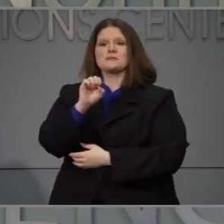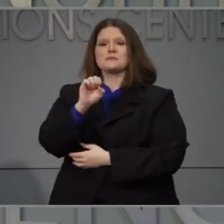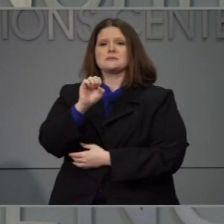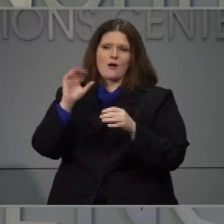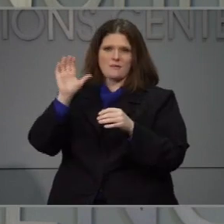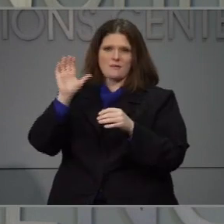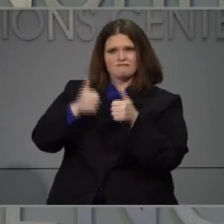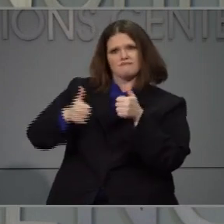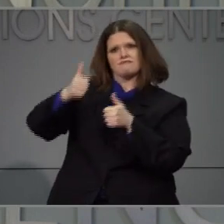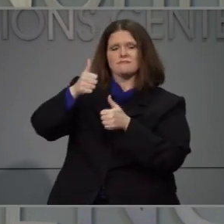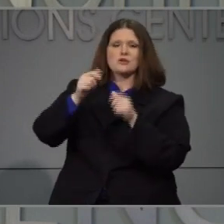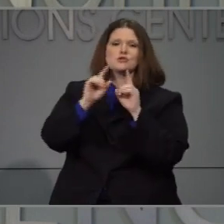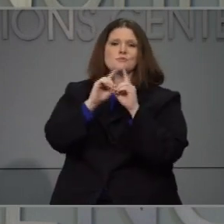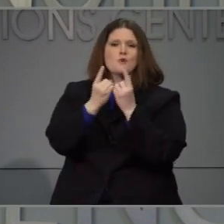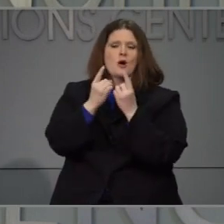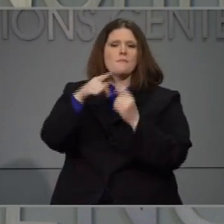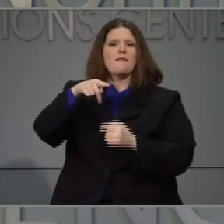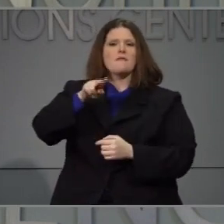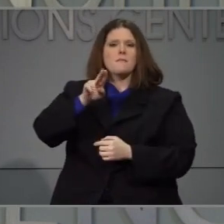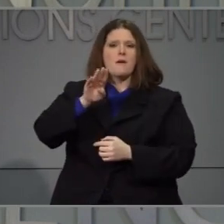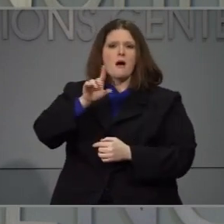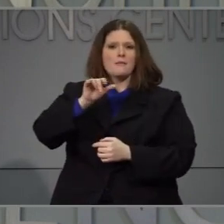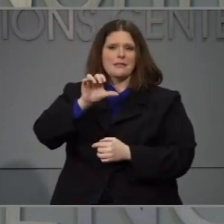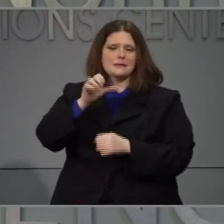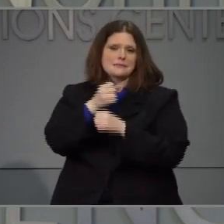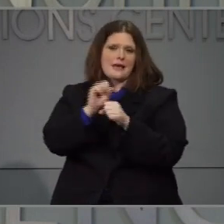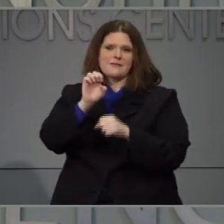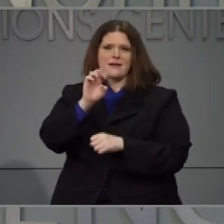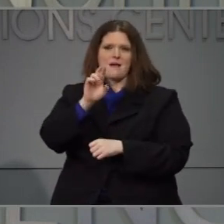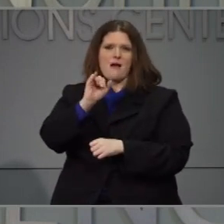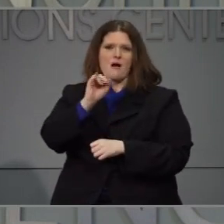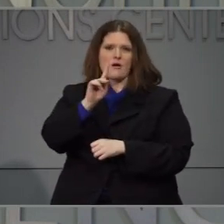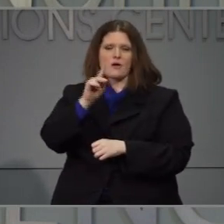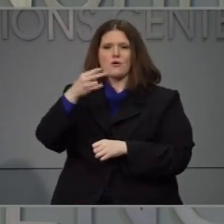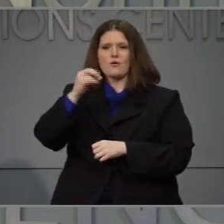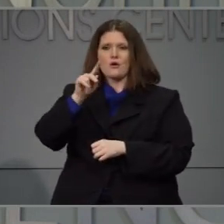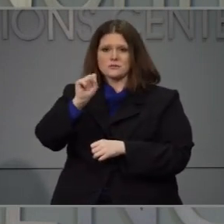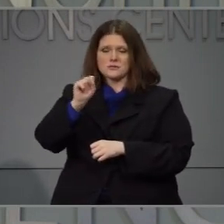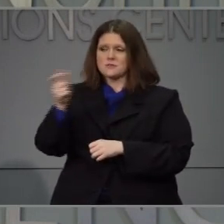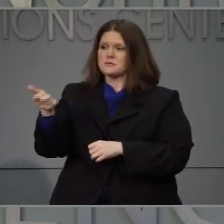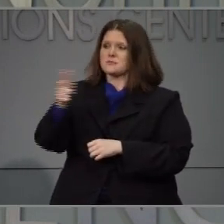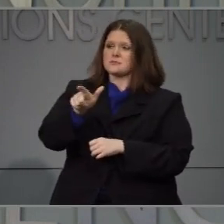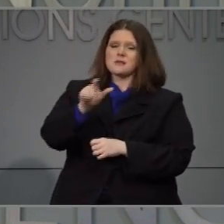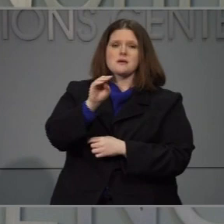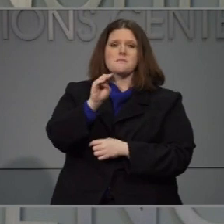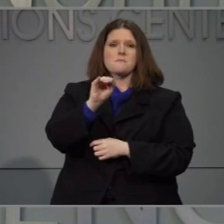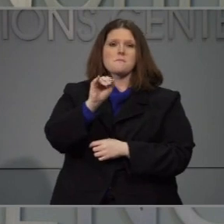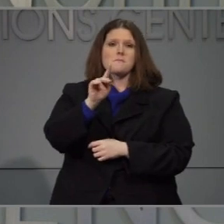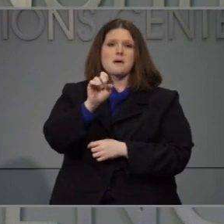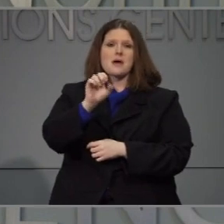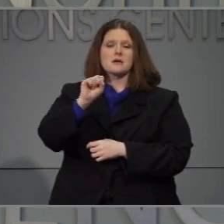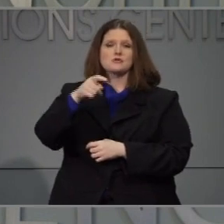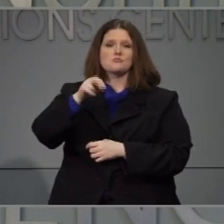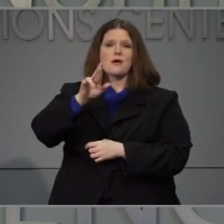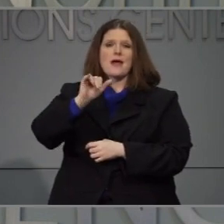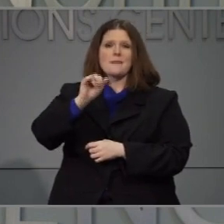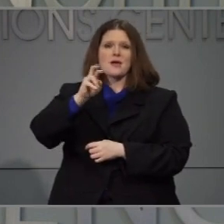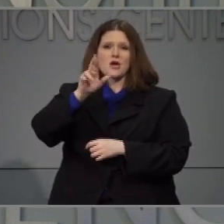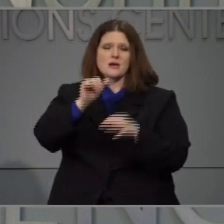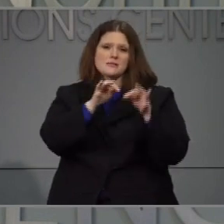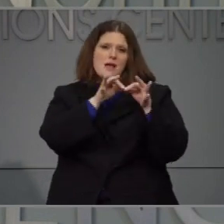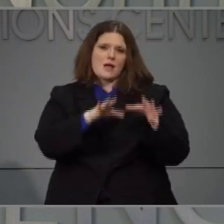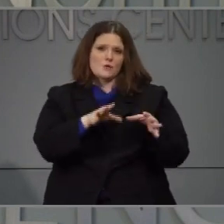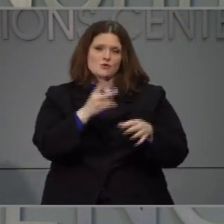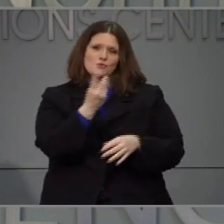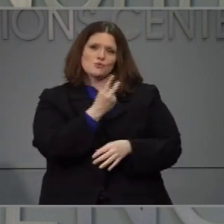Safety, Eric Hooks, our Emergency Management Director, Mike Sprayberry. Our sign language